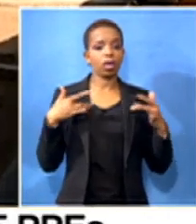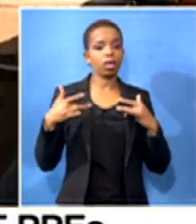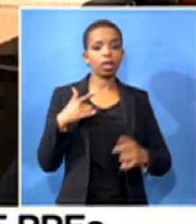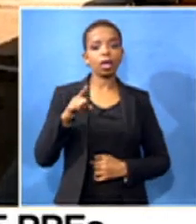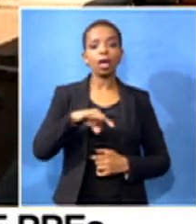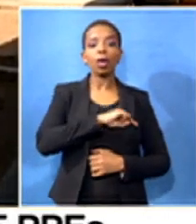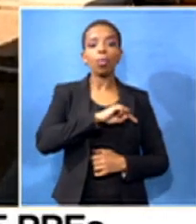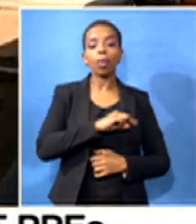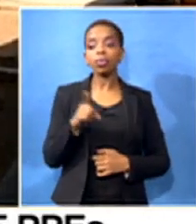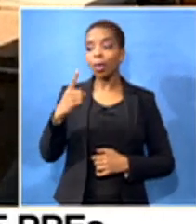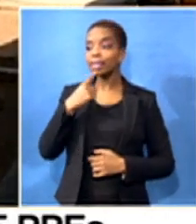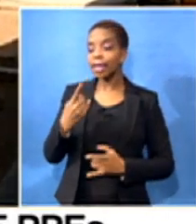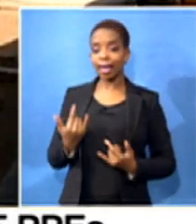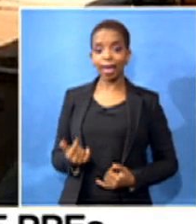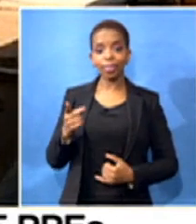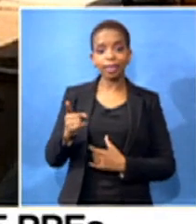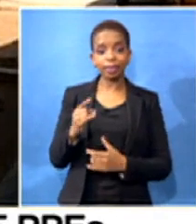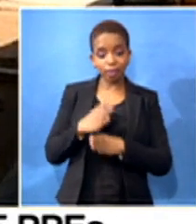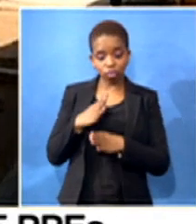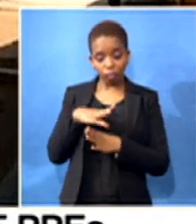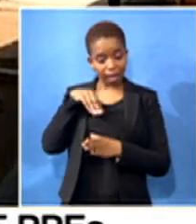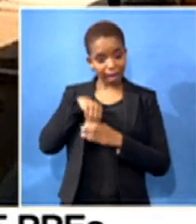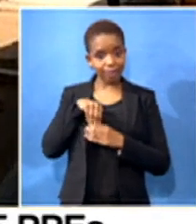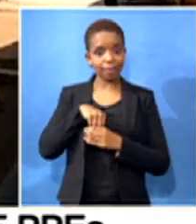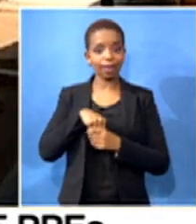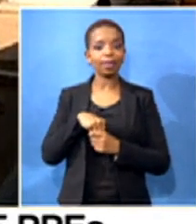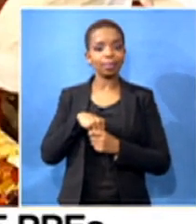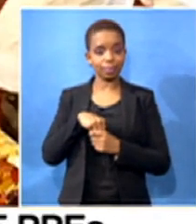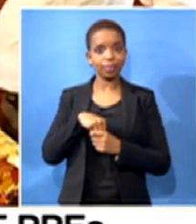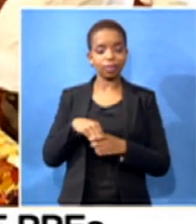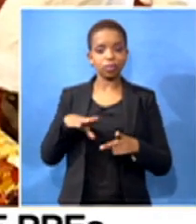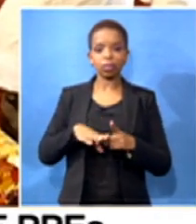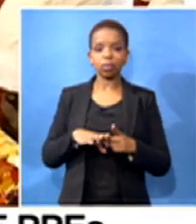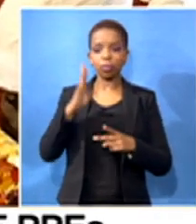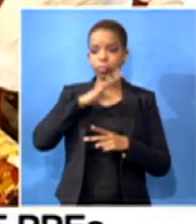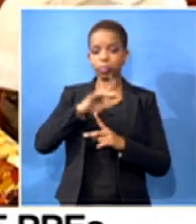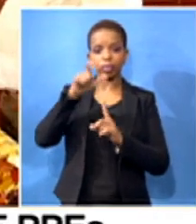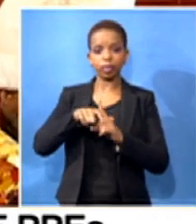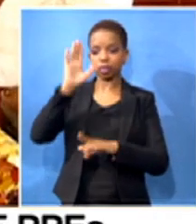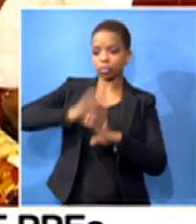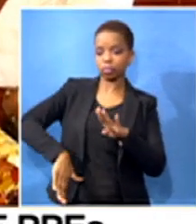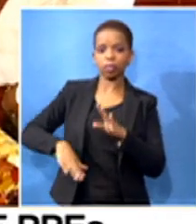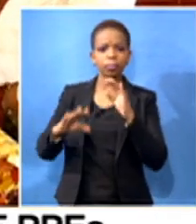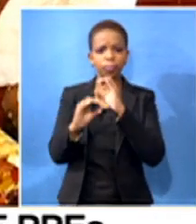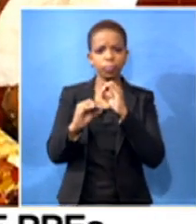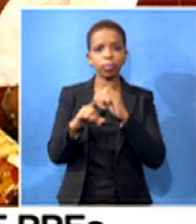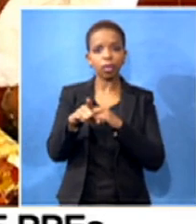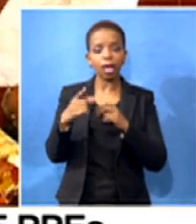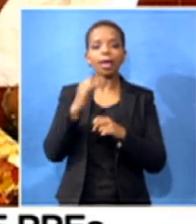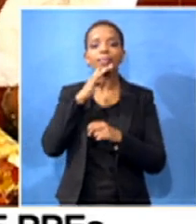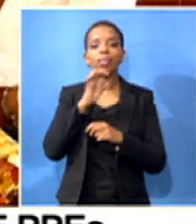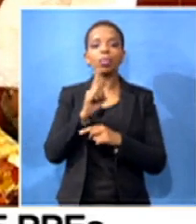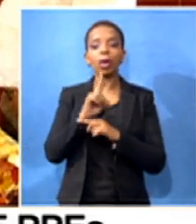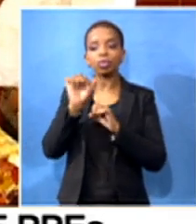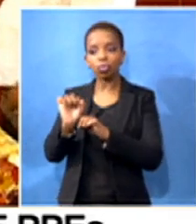as you're saying, and that there are no charges that have been laid, that this is causing your department